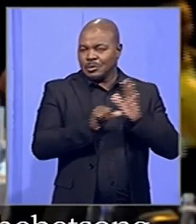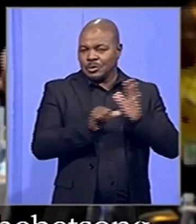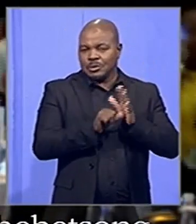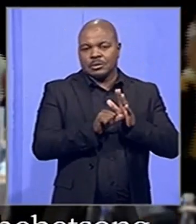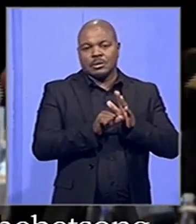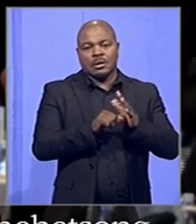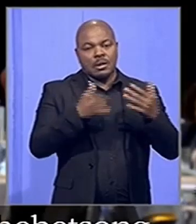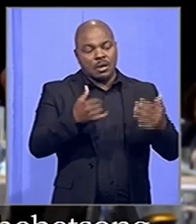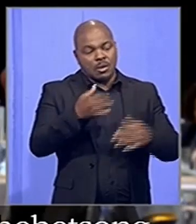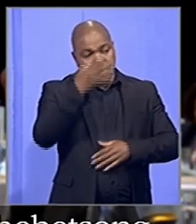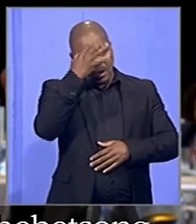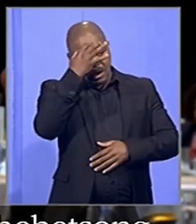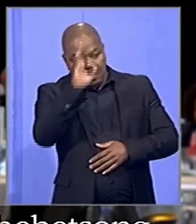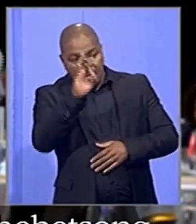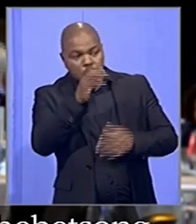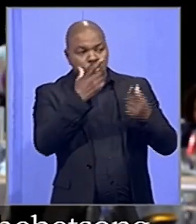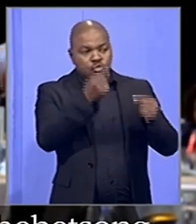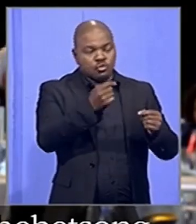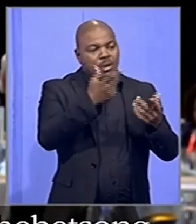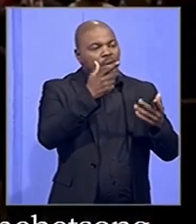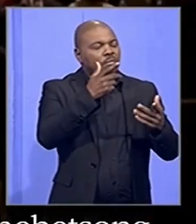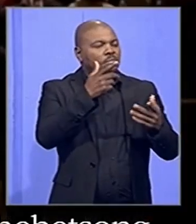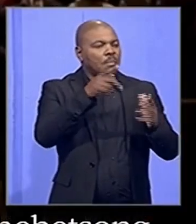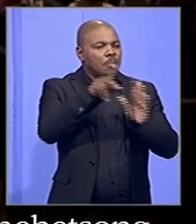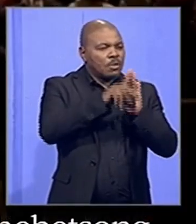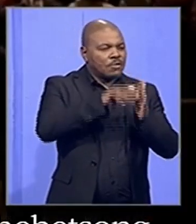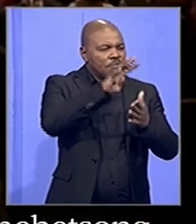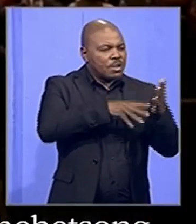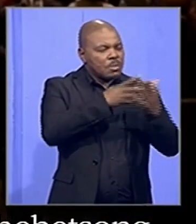government is currently doing in terms of the policy framework.